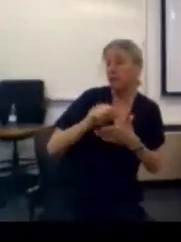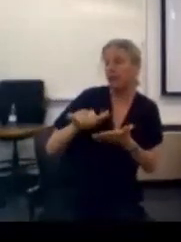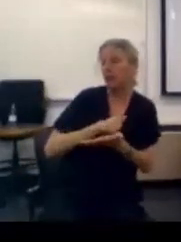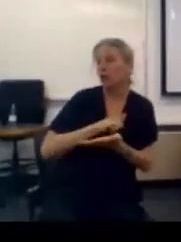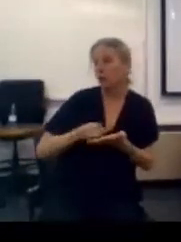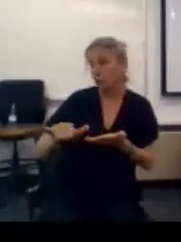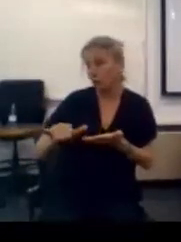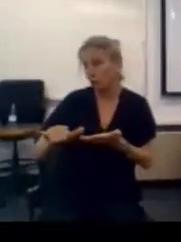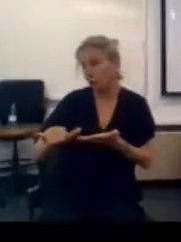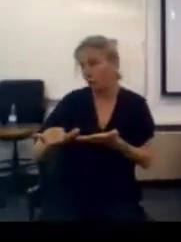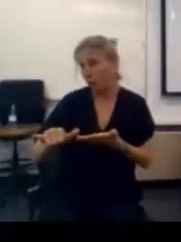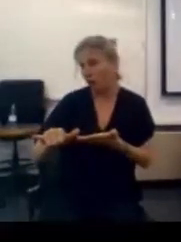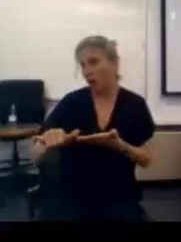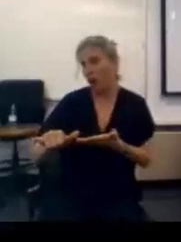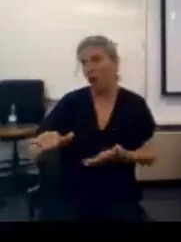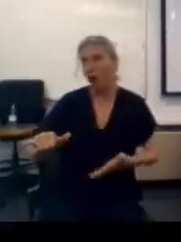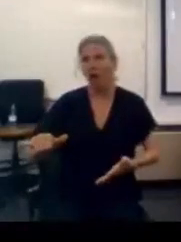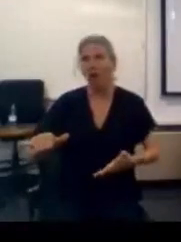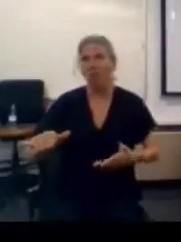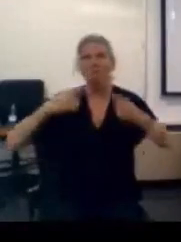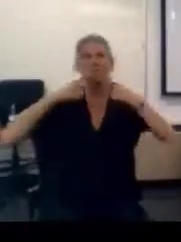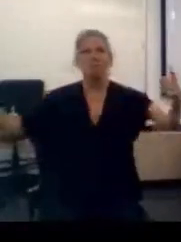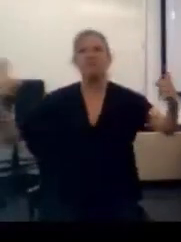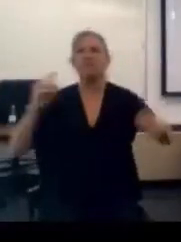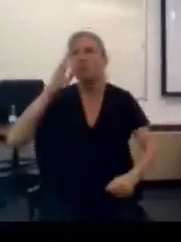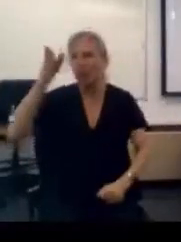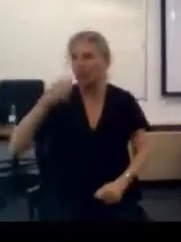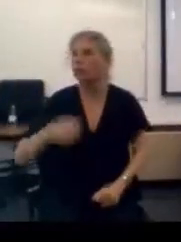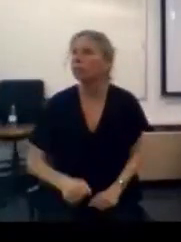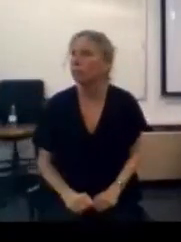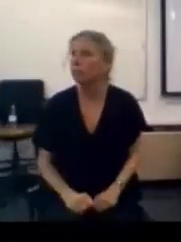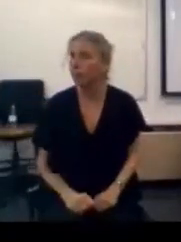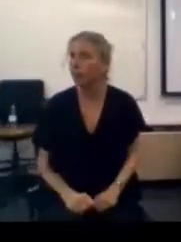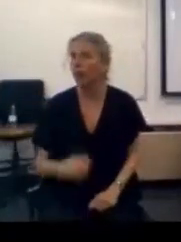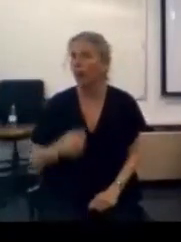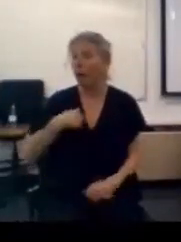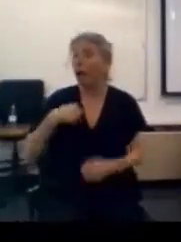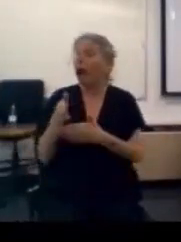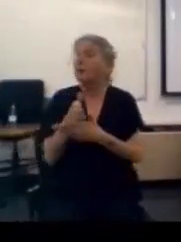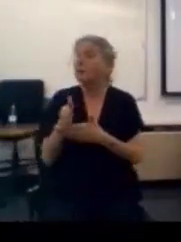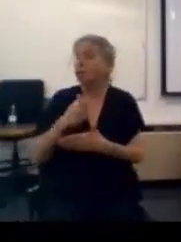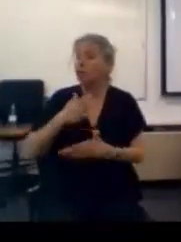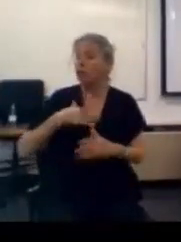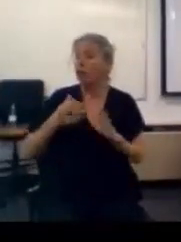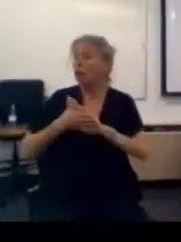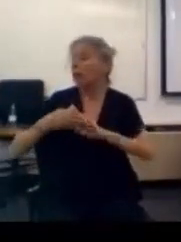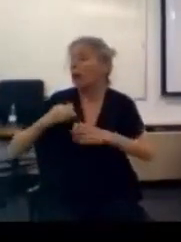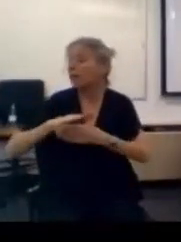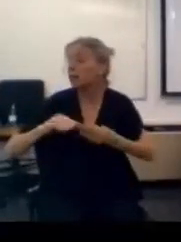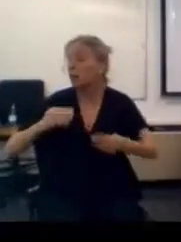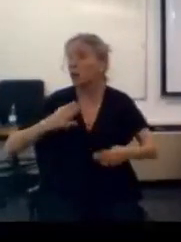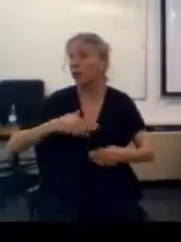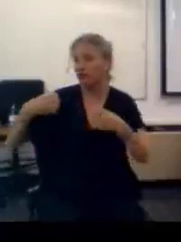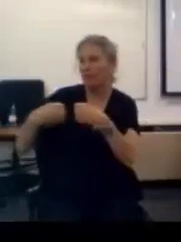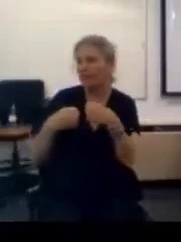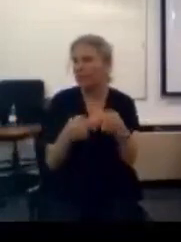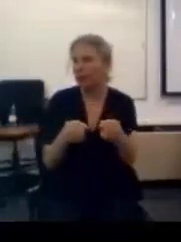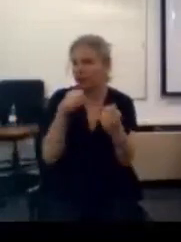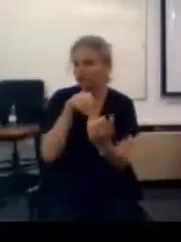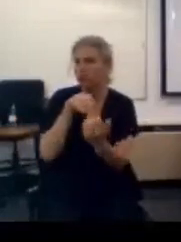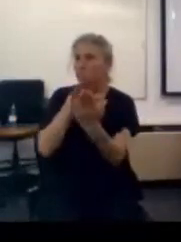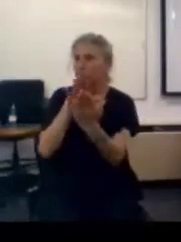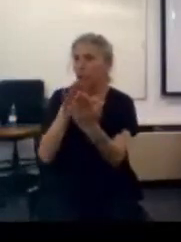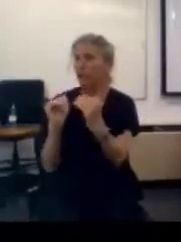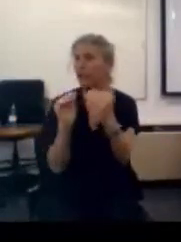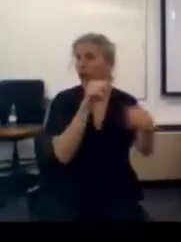of women with disabilities in New York City will be heard. So I've been asked to share some of my stories,